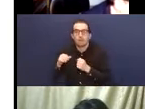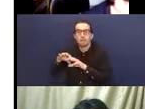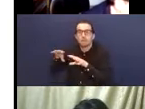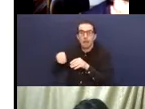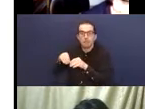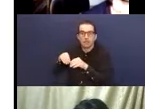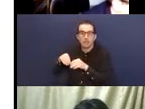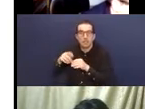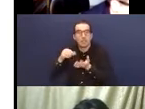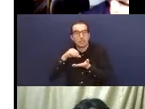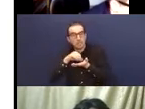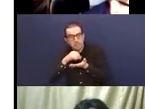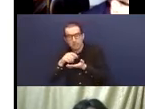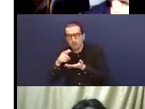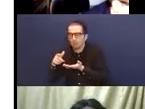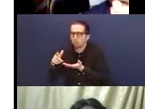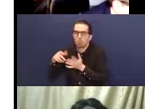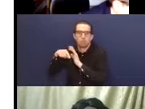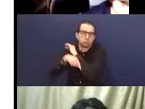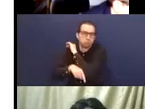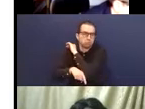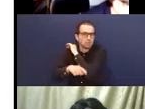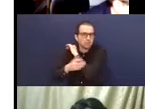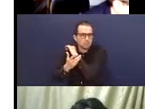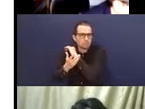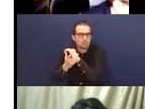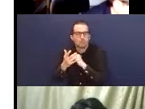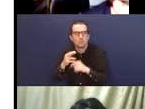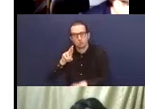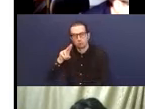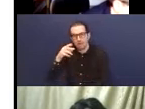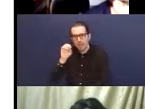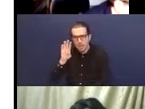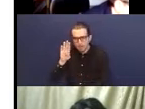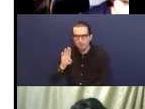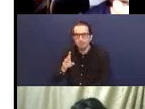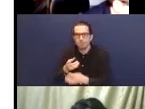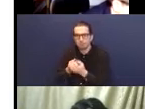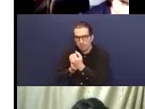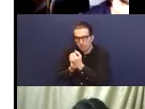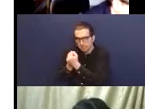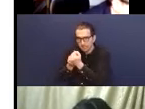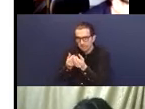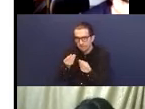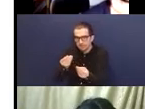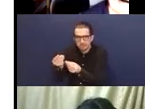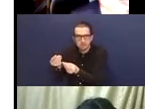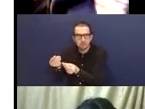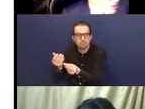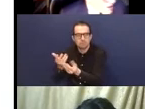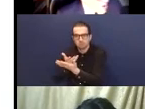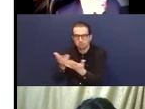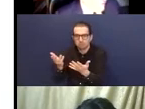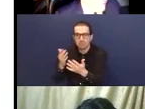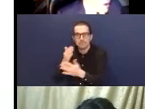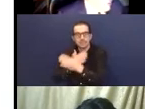here? Well, 970 million people need glasses and low vision aids. 75 million need